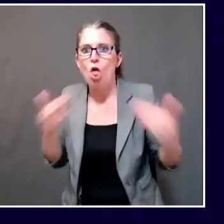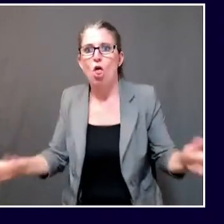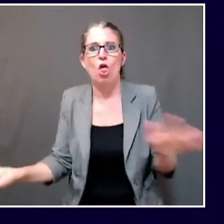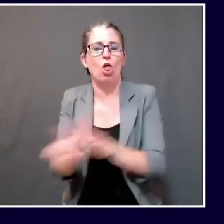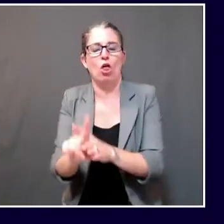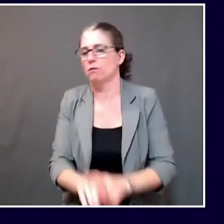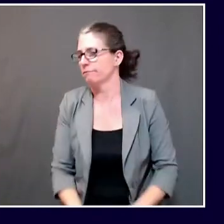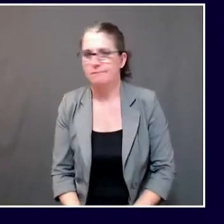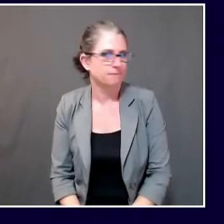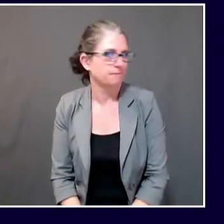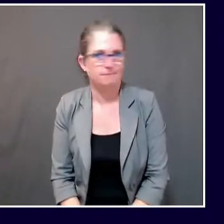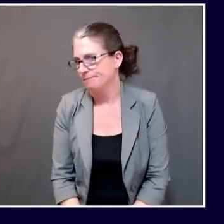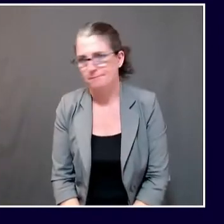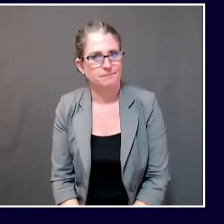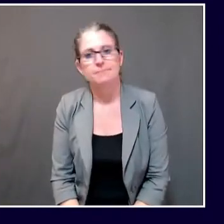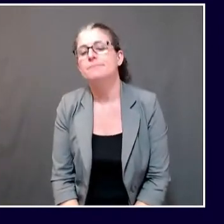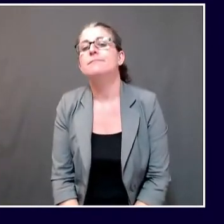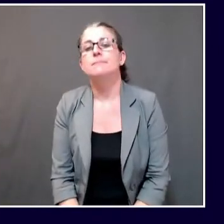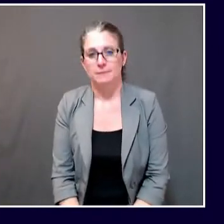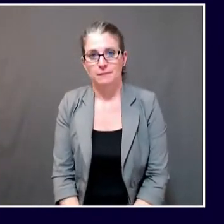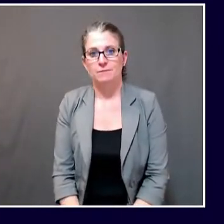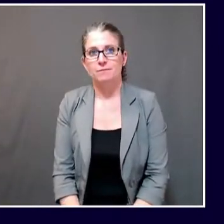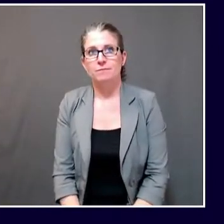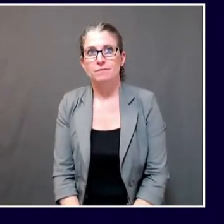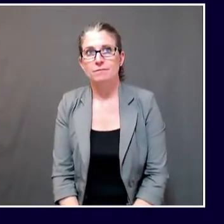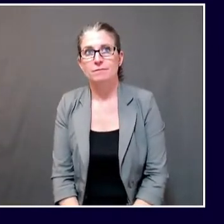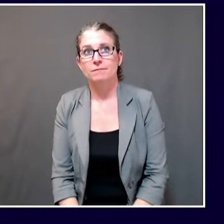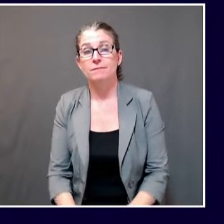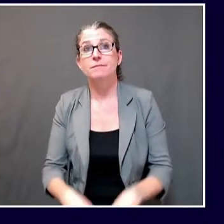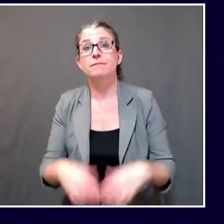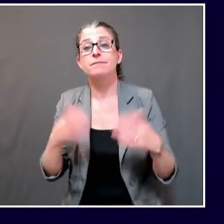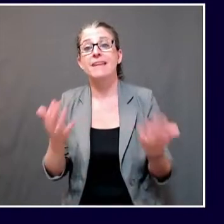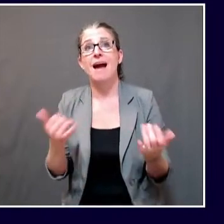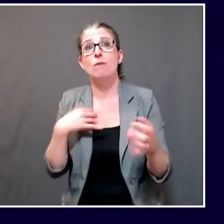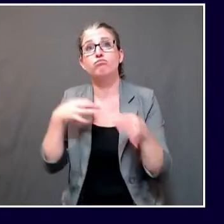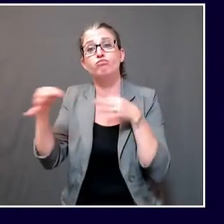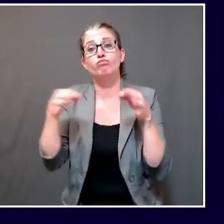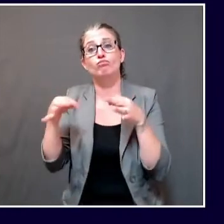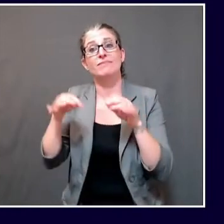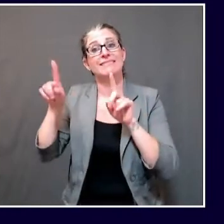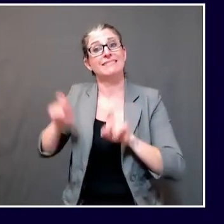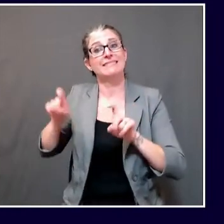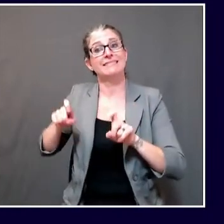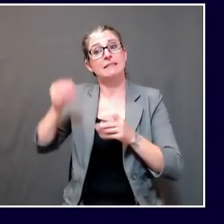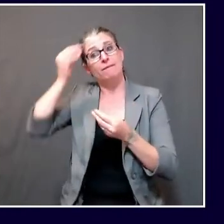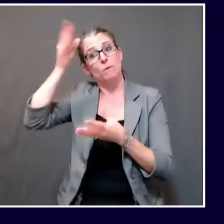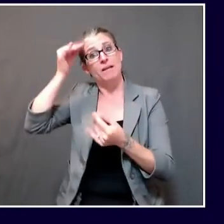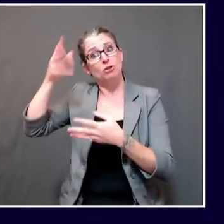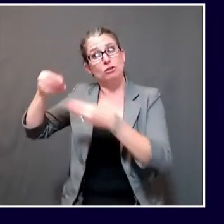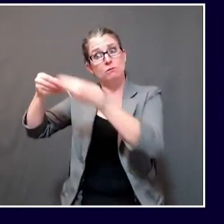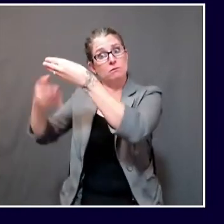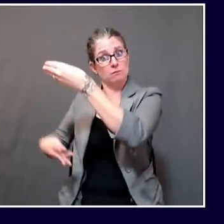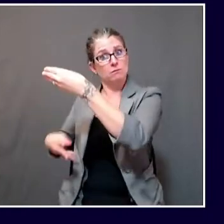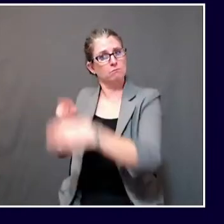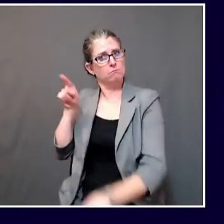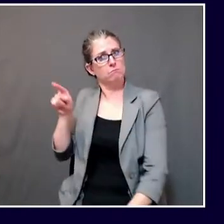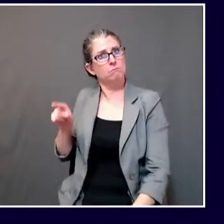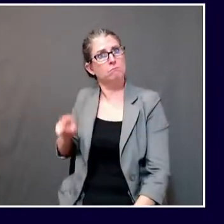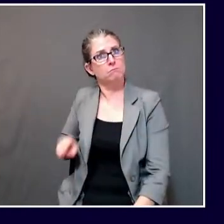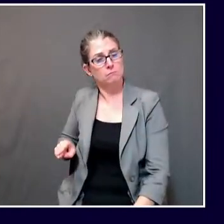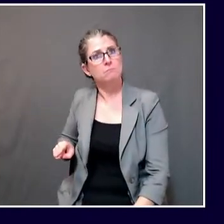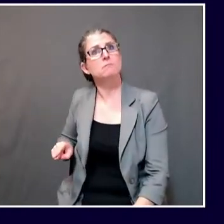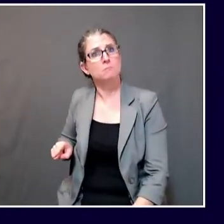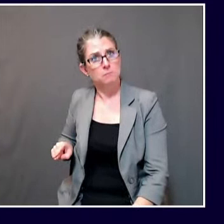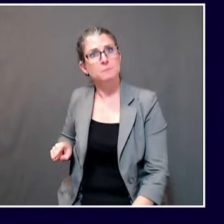Next, I'd like to turn to provide some numbers and updates on our testing. Right now in Maine, the 7-day